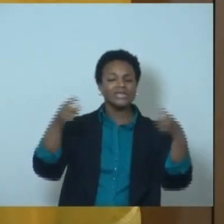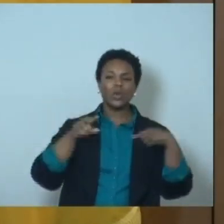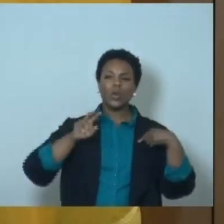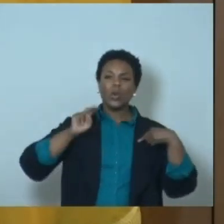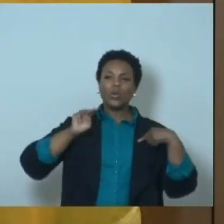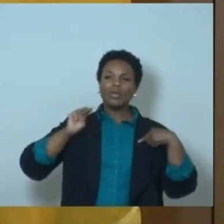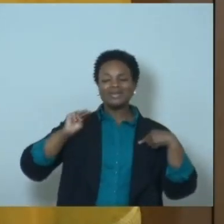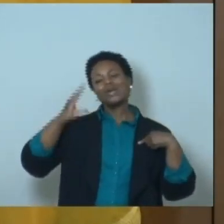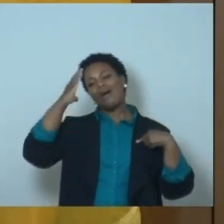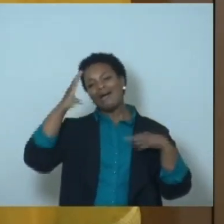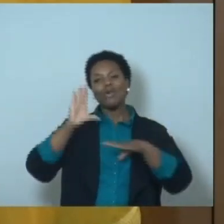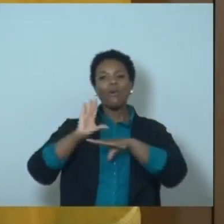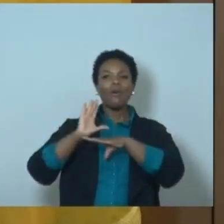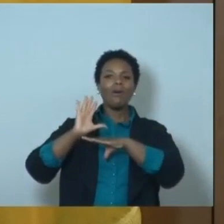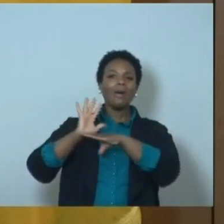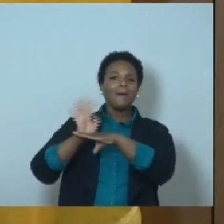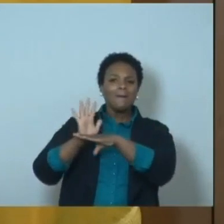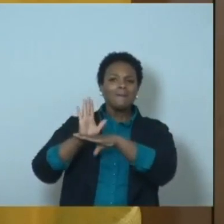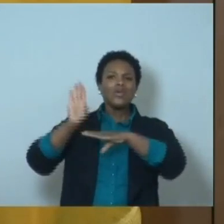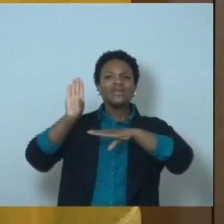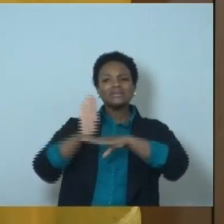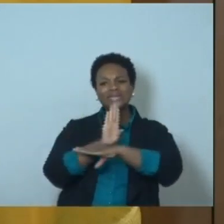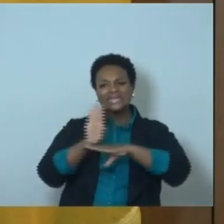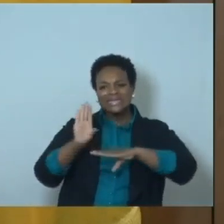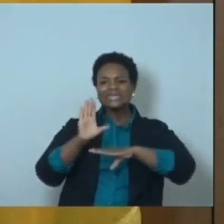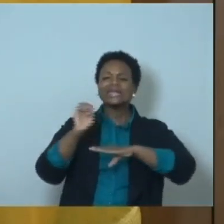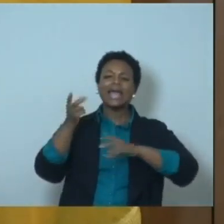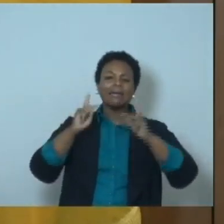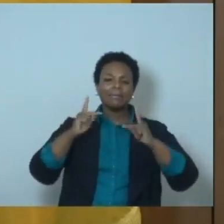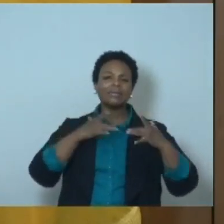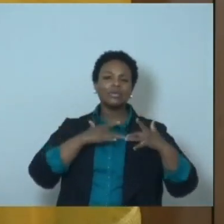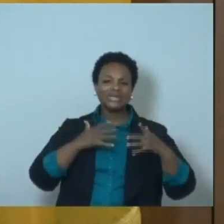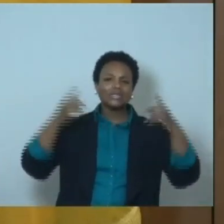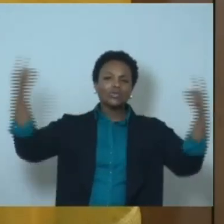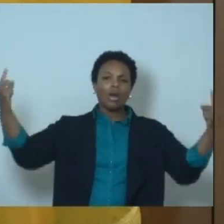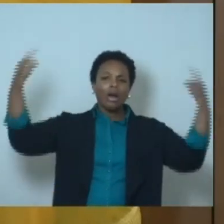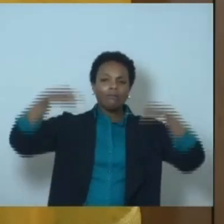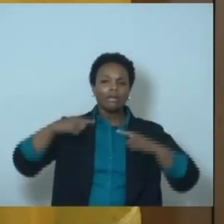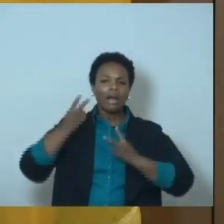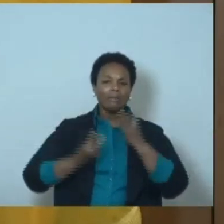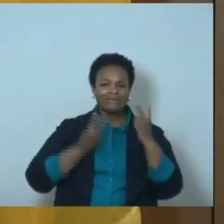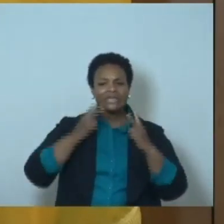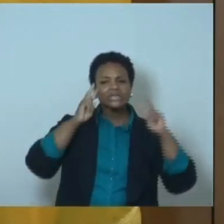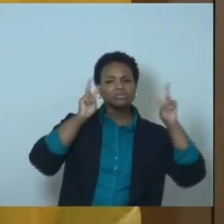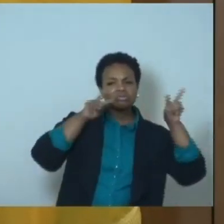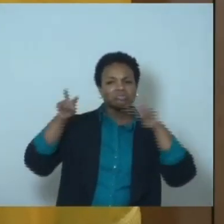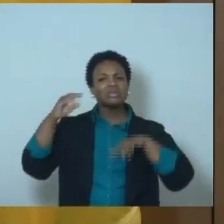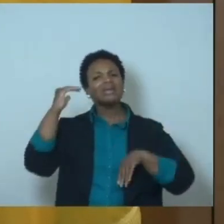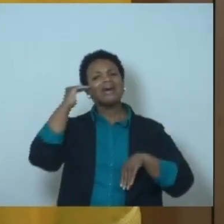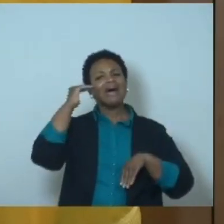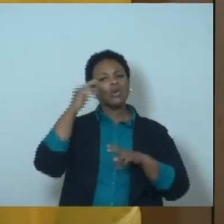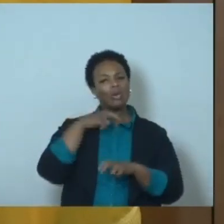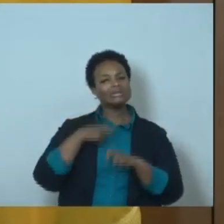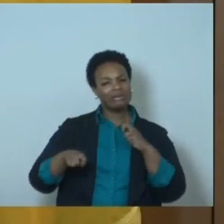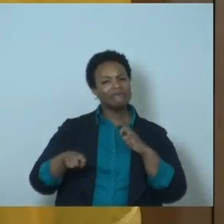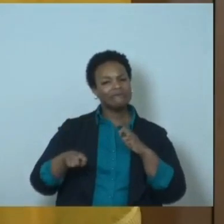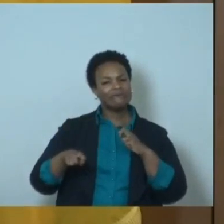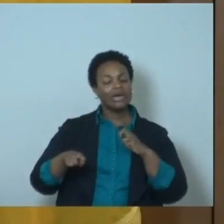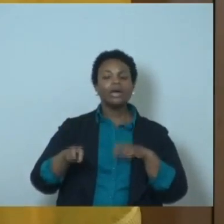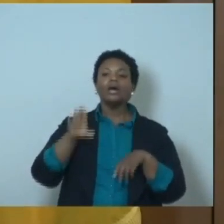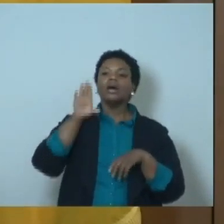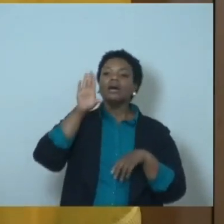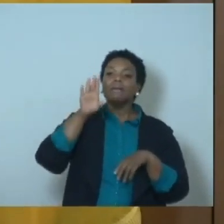film industry and the fact that we are a tourism state. Now, we have clarified in our public health order and in our